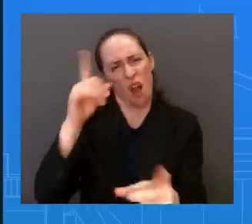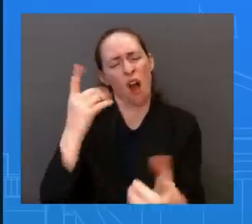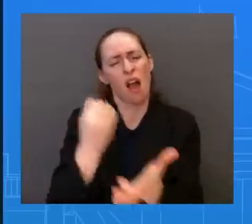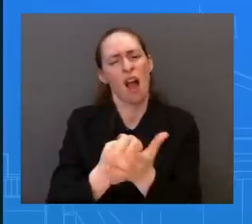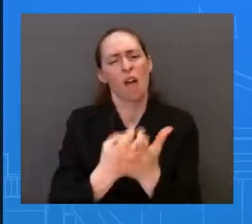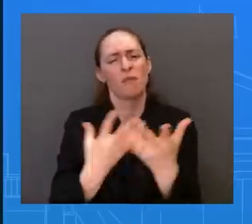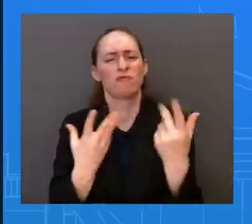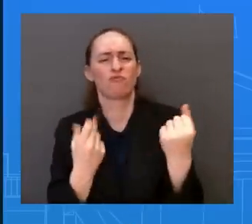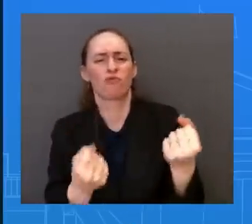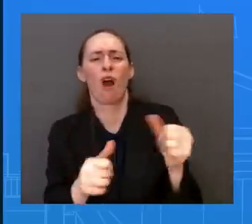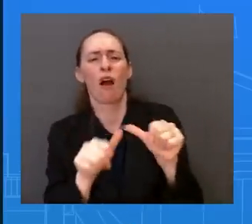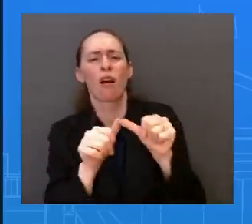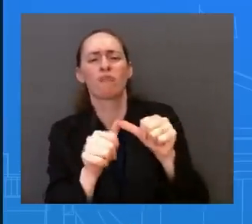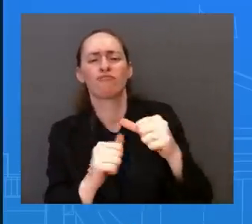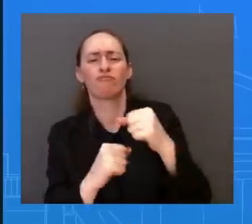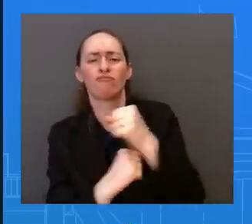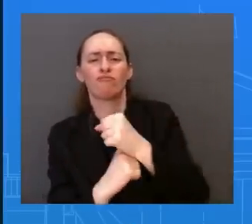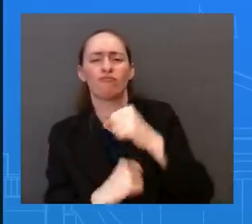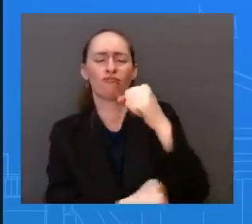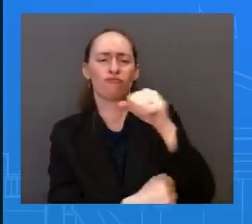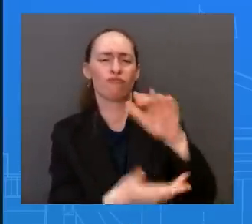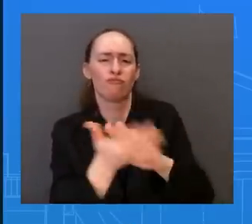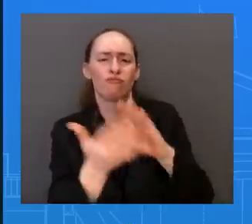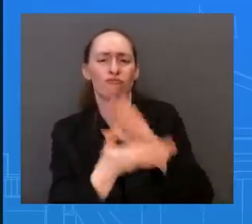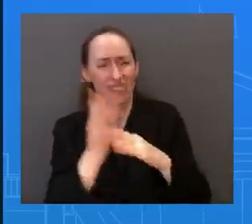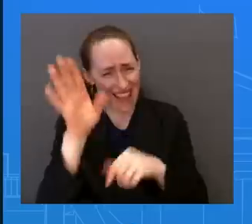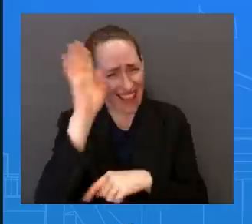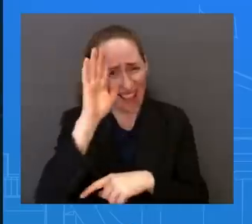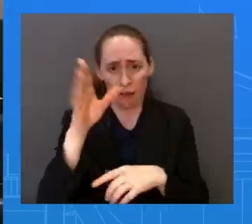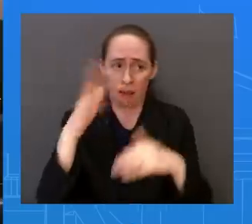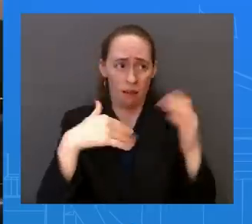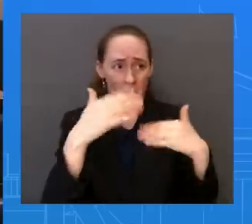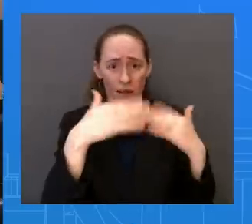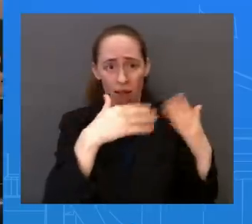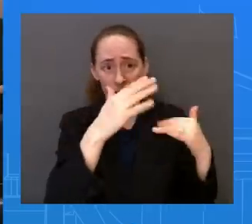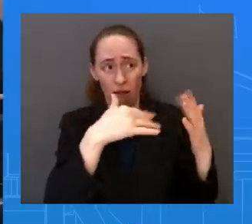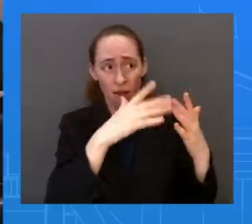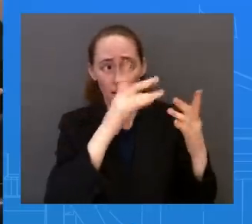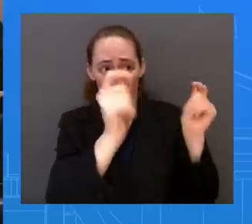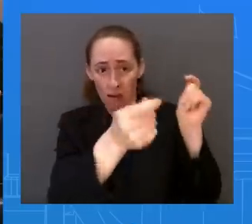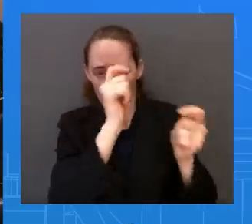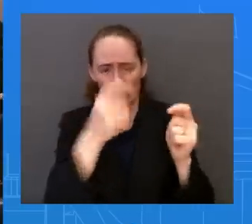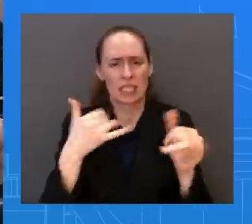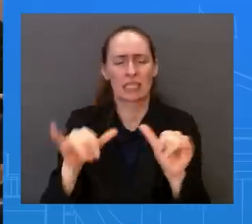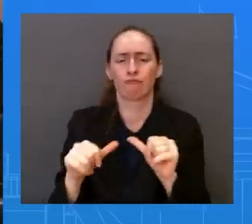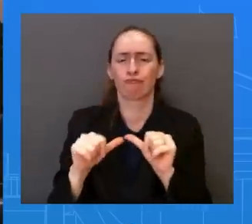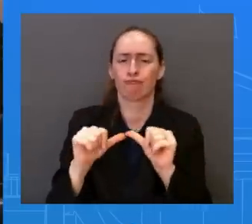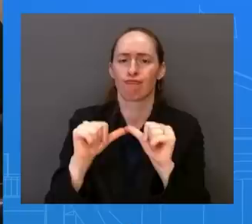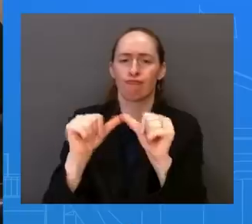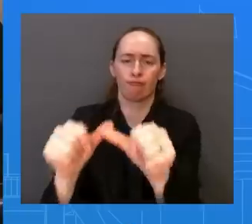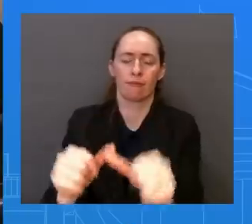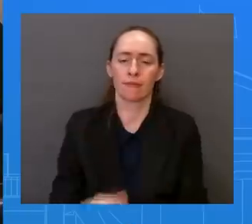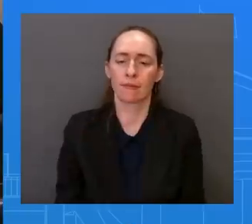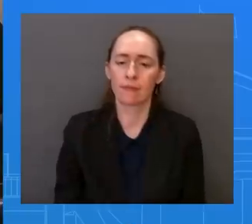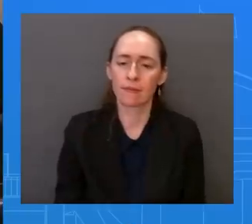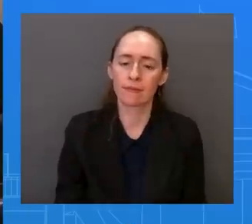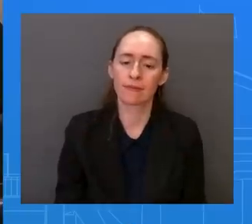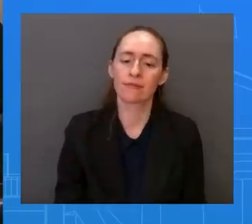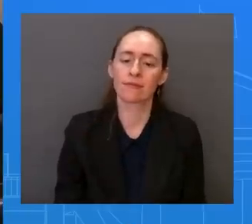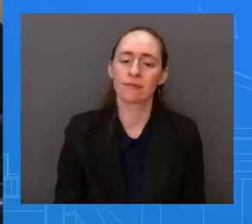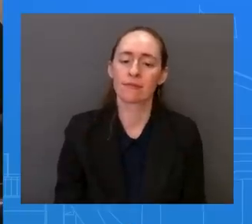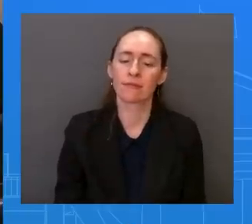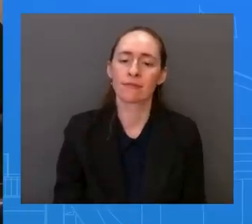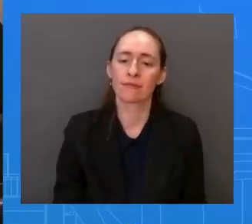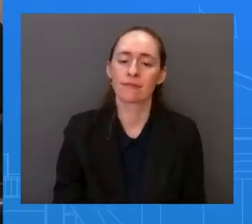and defied a lot of the skeptics' expectations over the last 2 years. Another question. Since police reform,